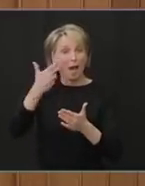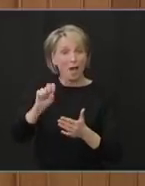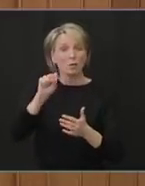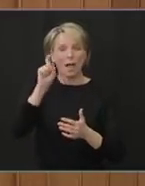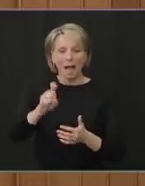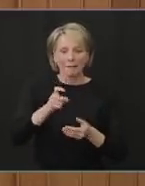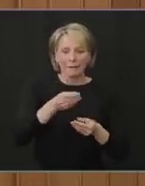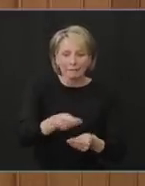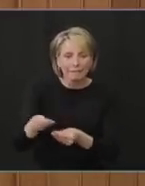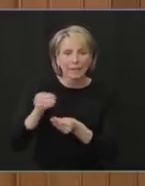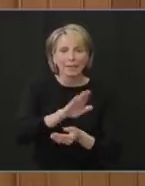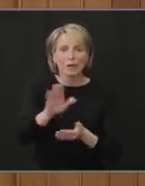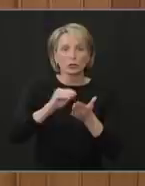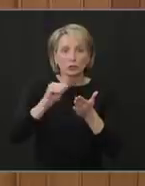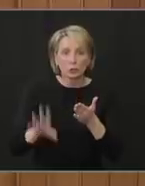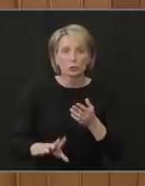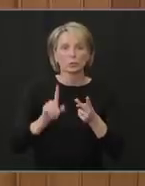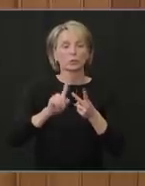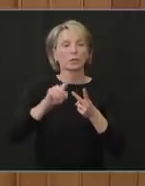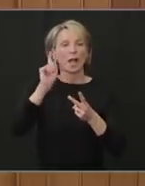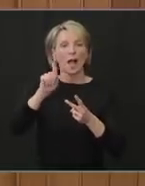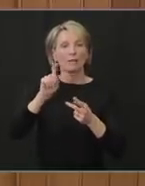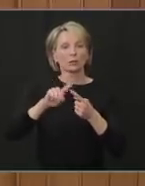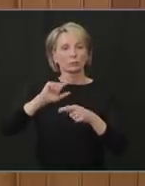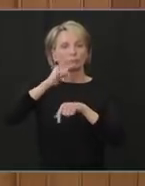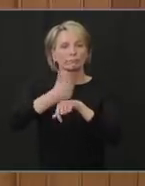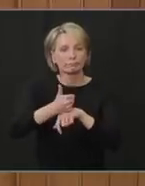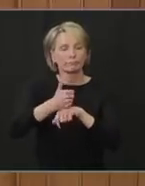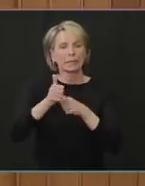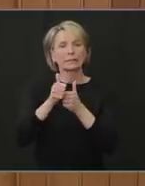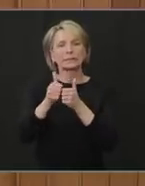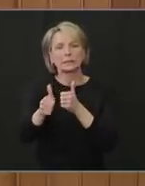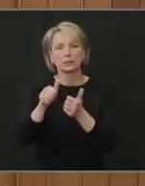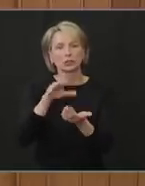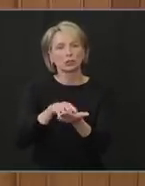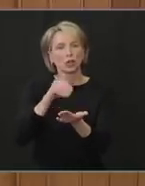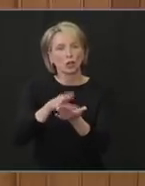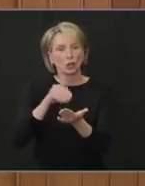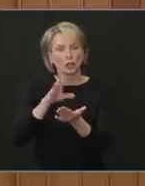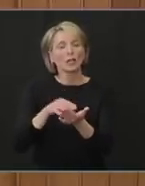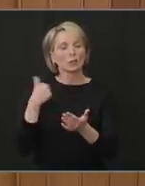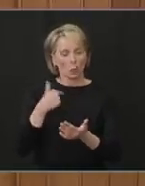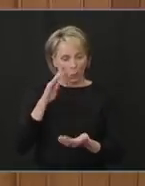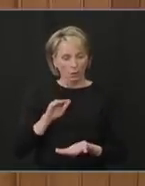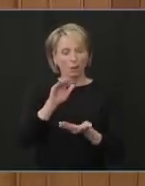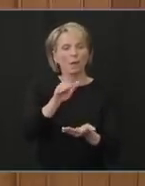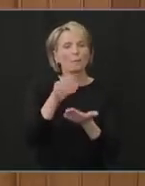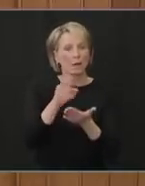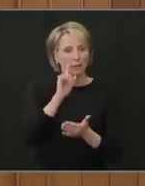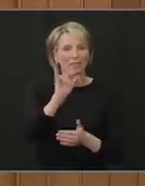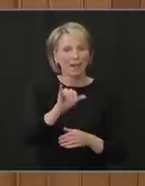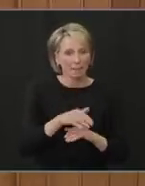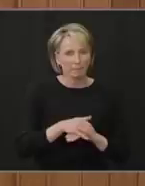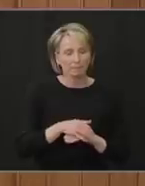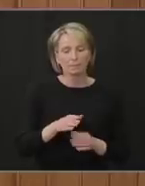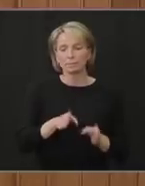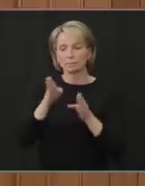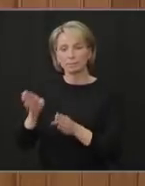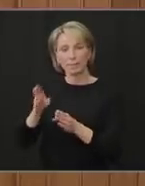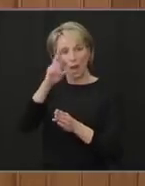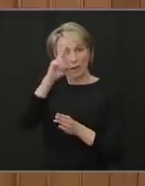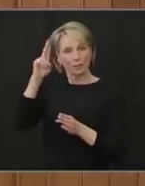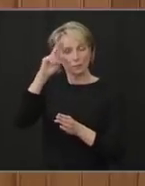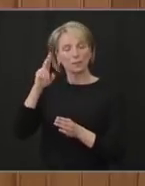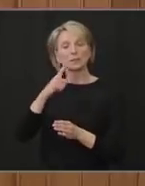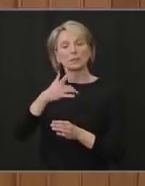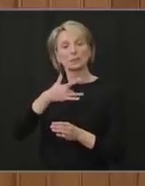distance learning, more funding coming for that. And finally, $100 billion for hospitals. Connecticut generally gets about 1 to 1.5%